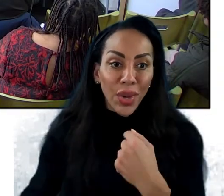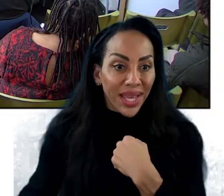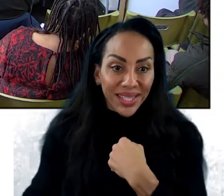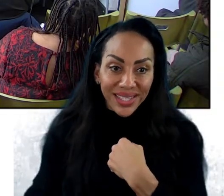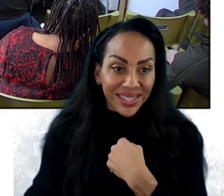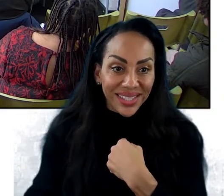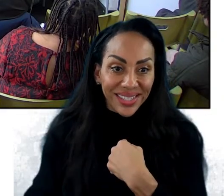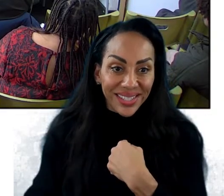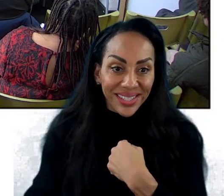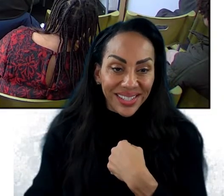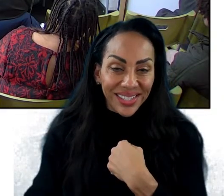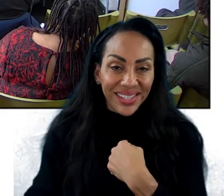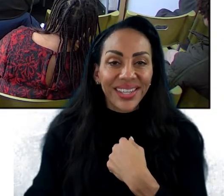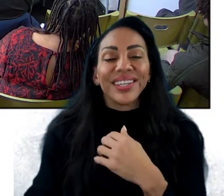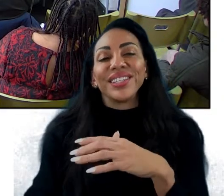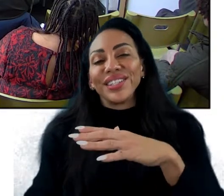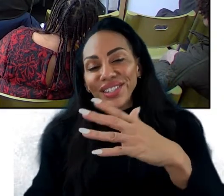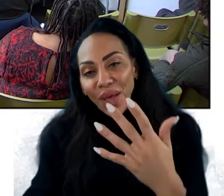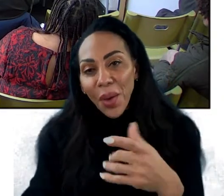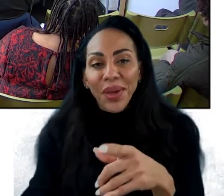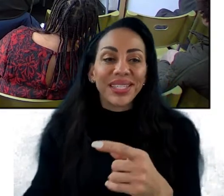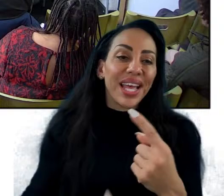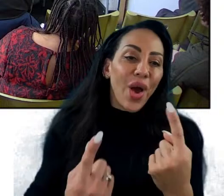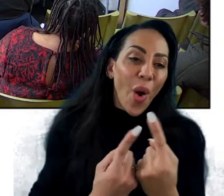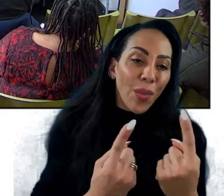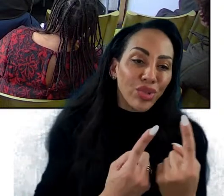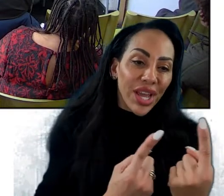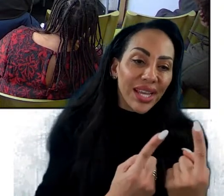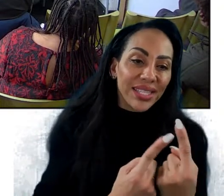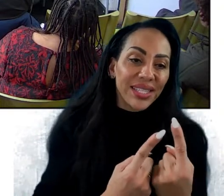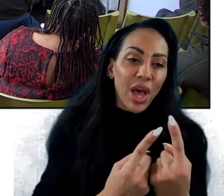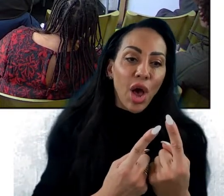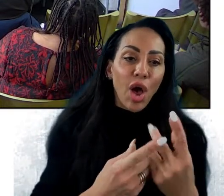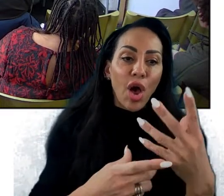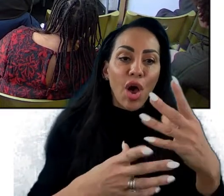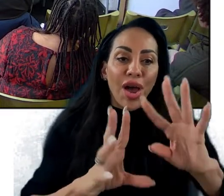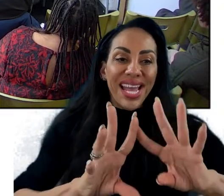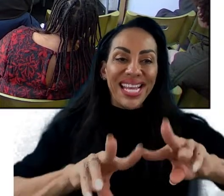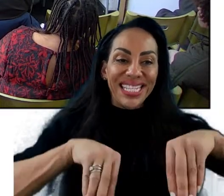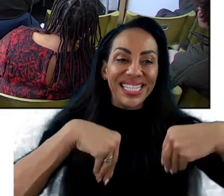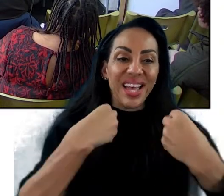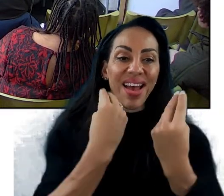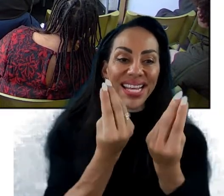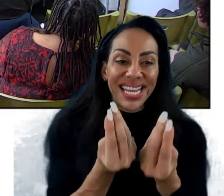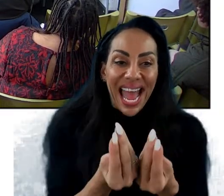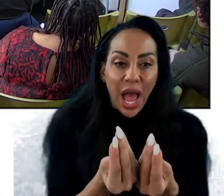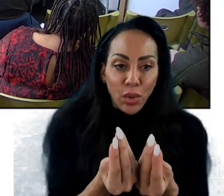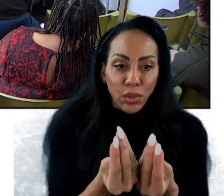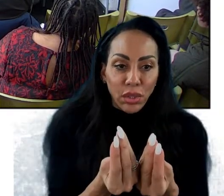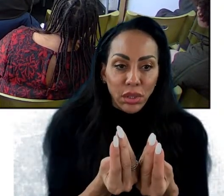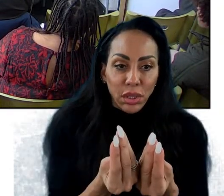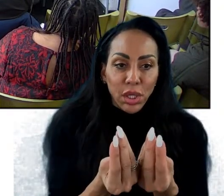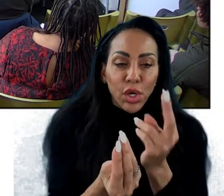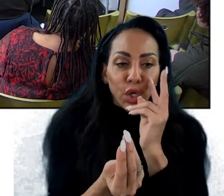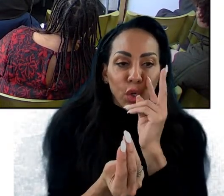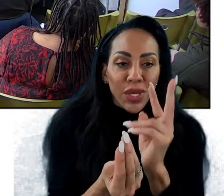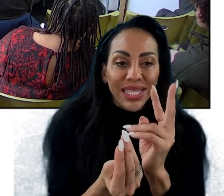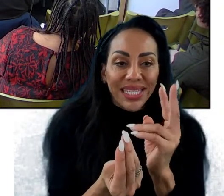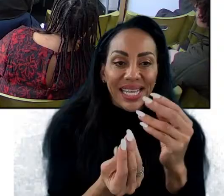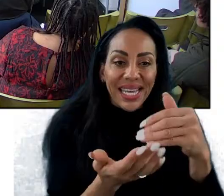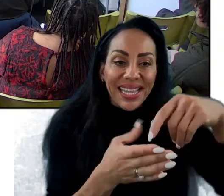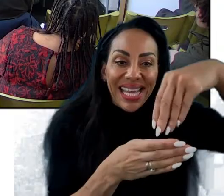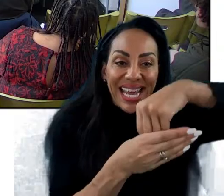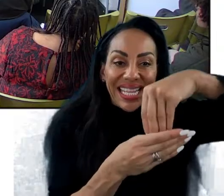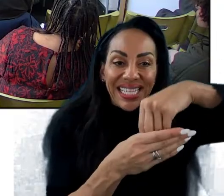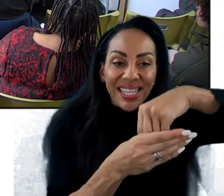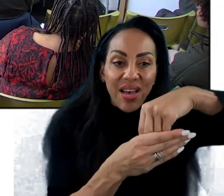is a collection of objects which are inside out. So you can see the inside surface of them, and then they're all stacked on top of each